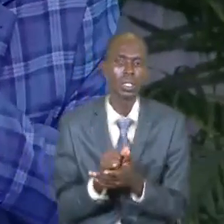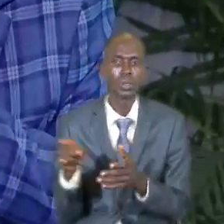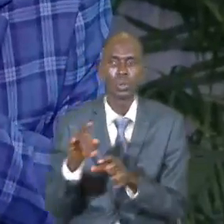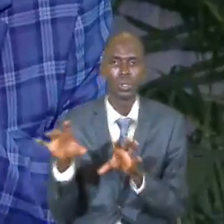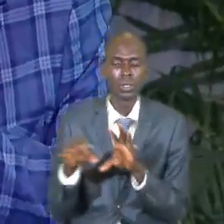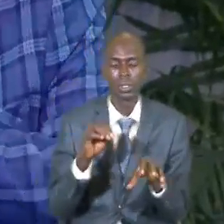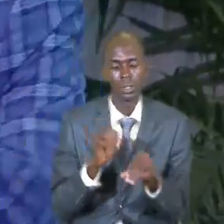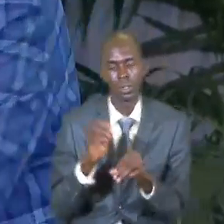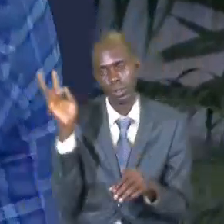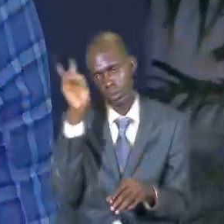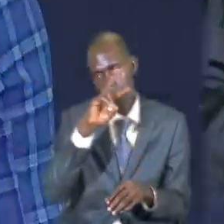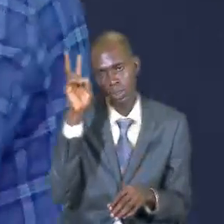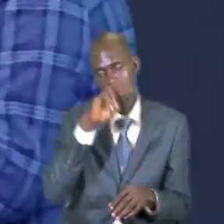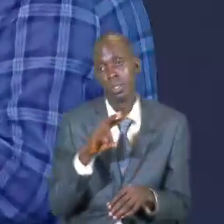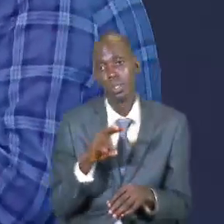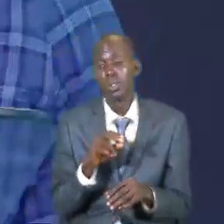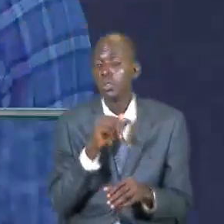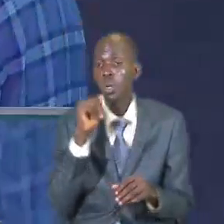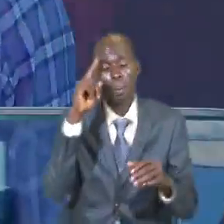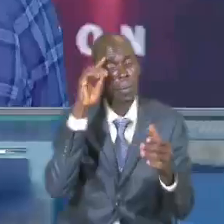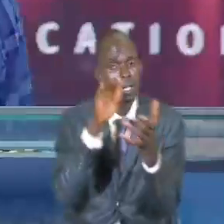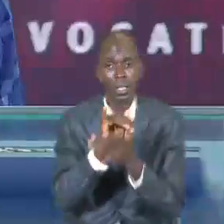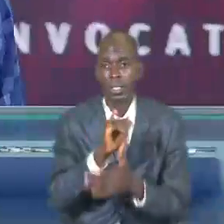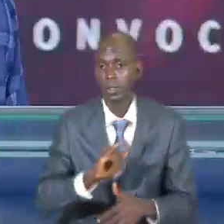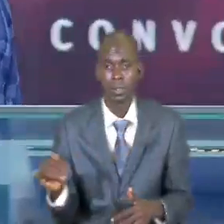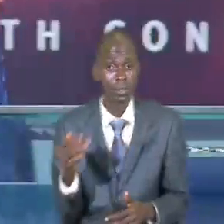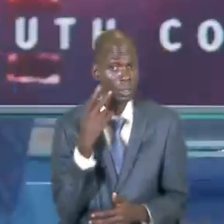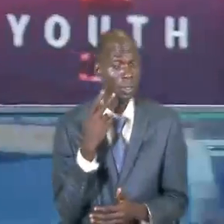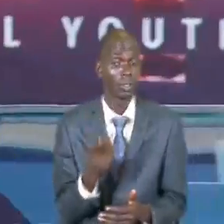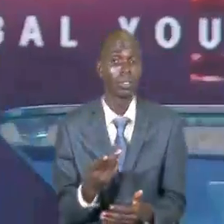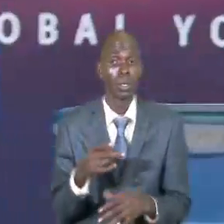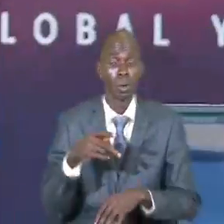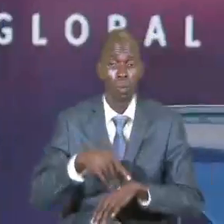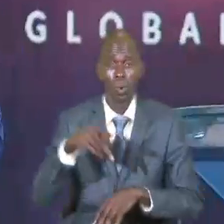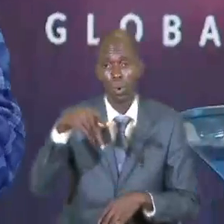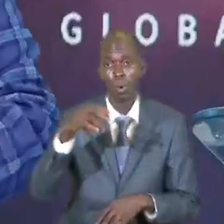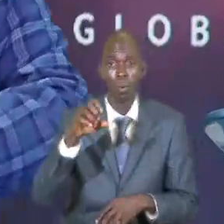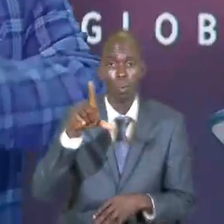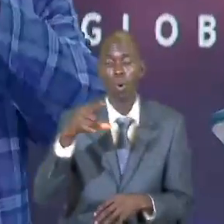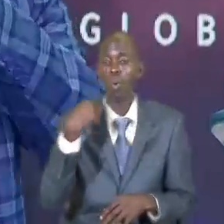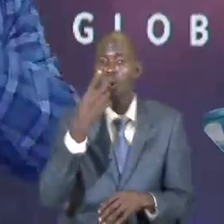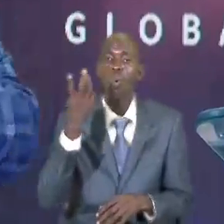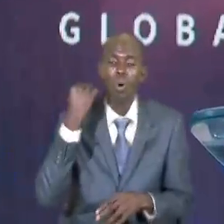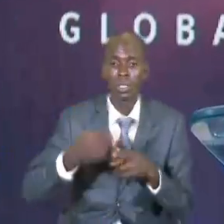Unbelief, unbelief. You see, Paul, who was Saul at that time, he was a highly religious